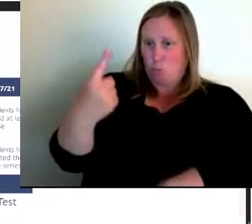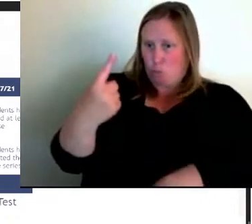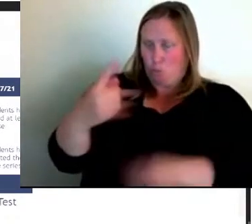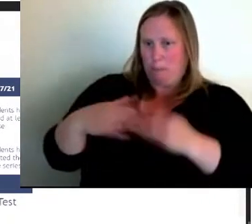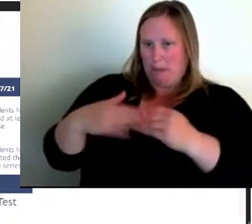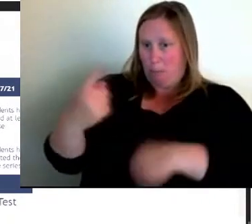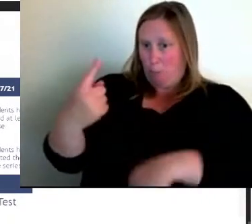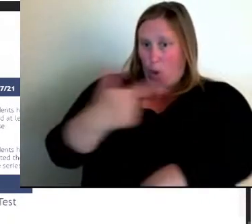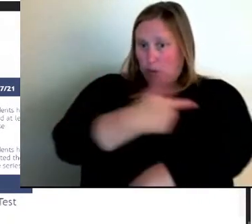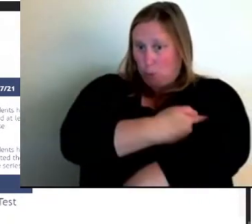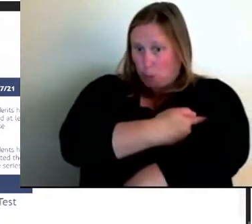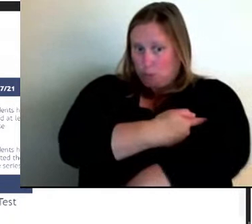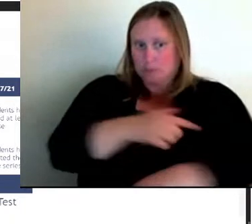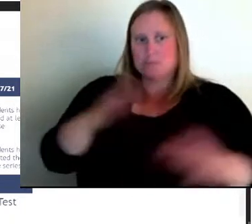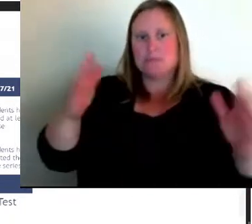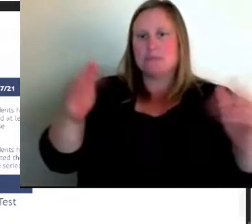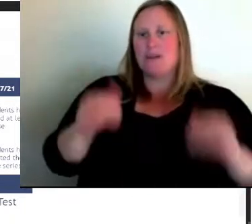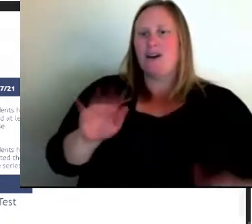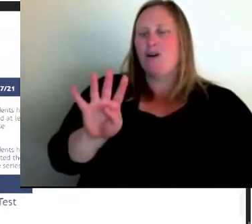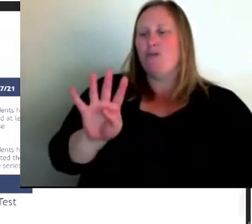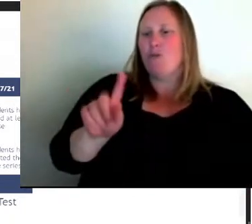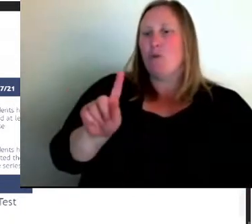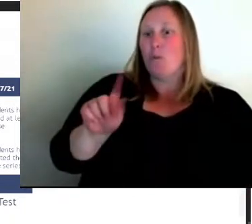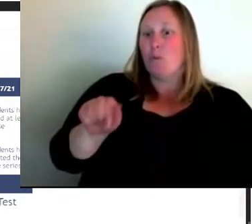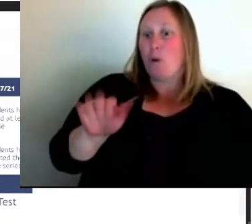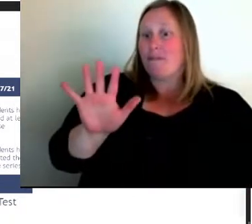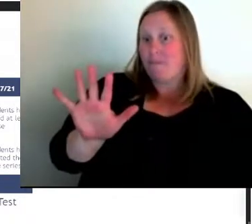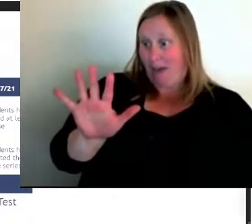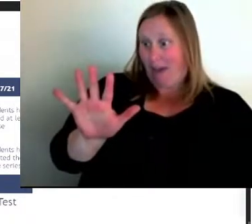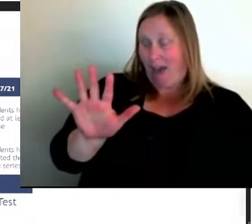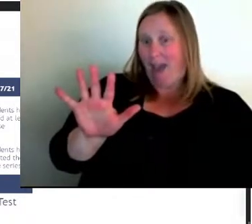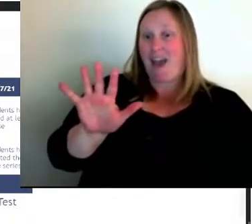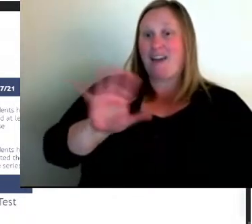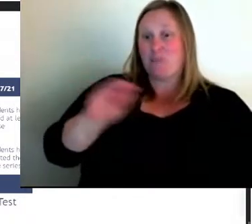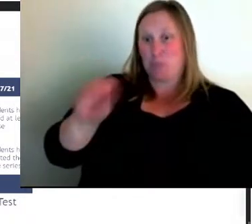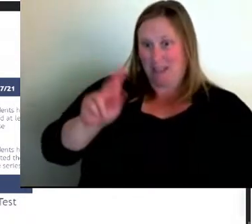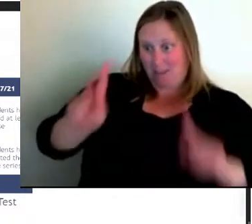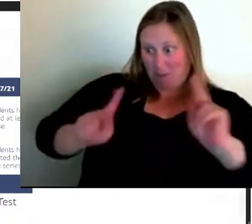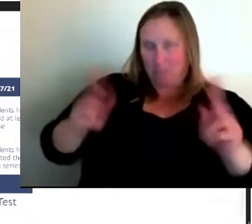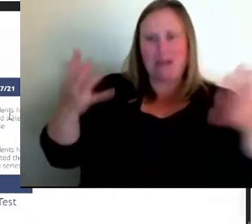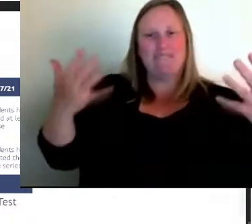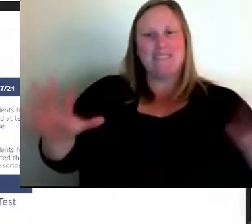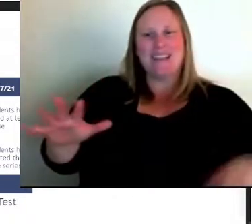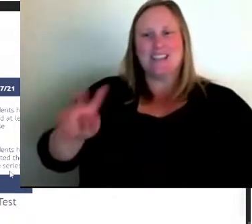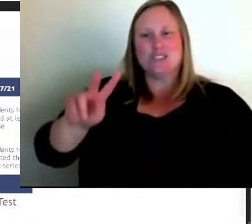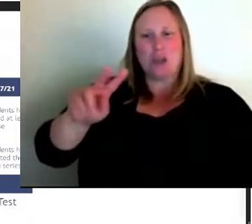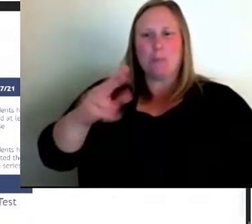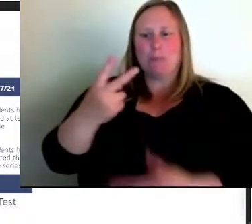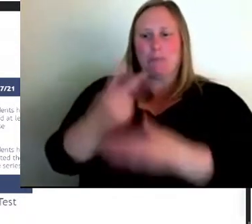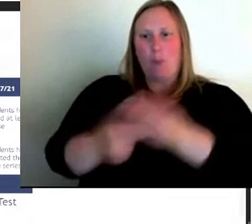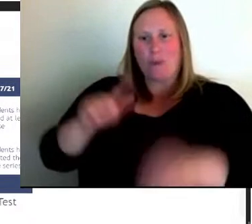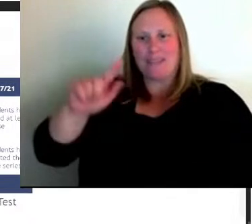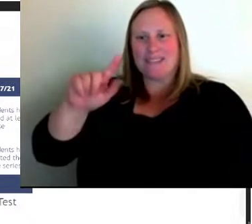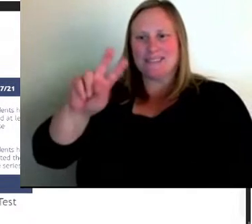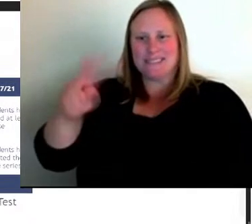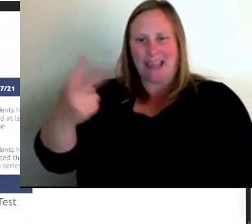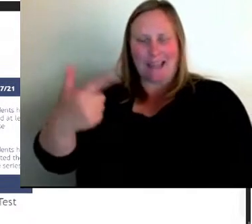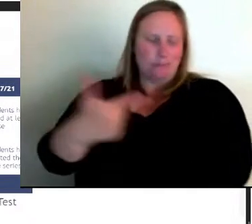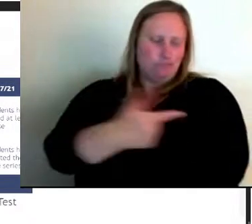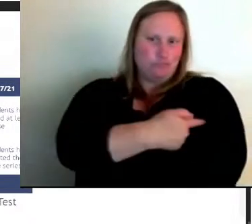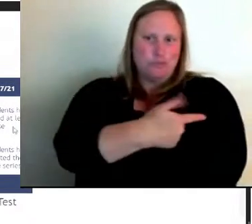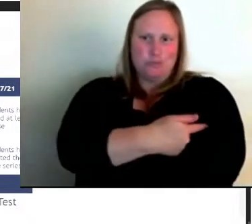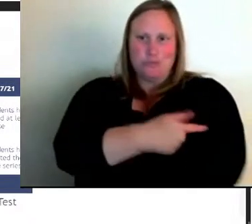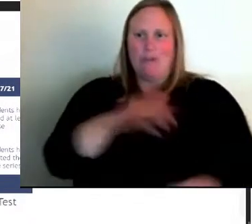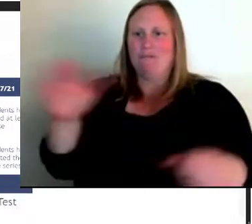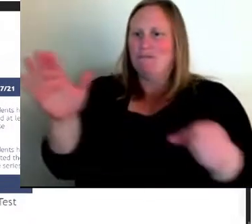and 41.5% of our residents who have completed the vaccine series. So you can come here for a quick glance of that vaccine